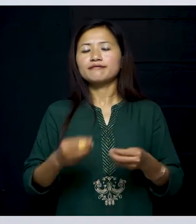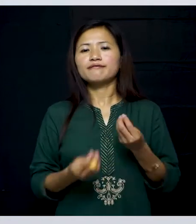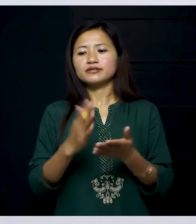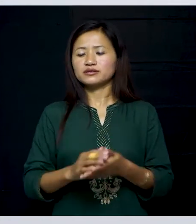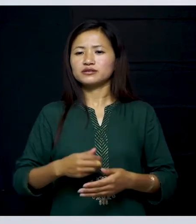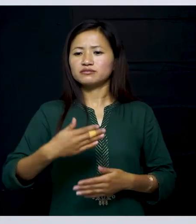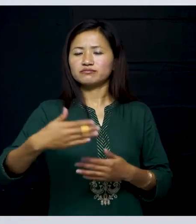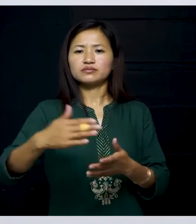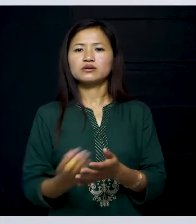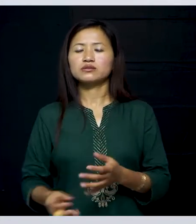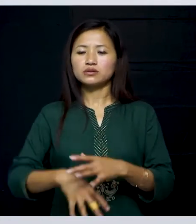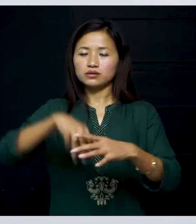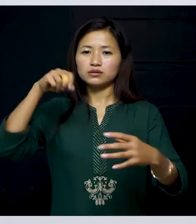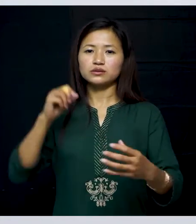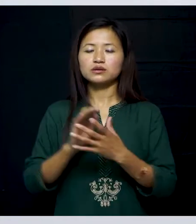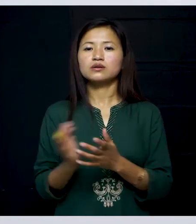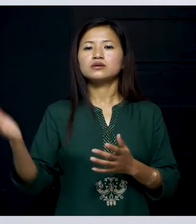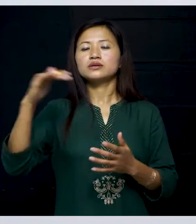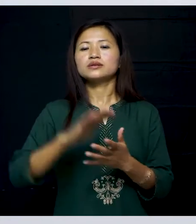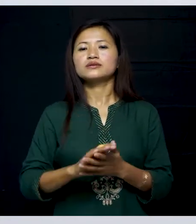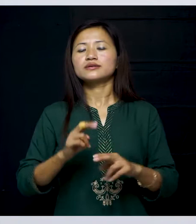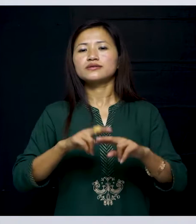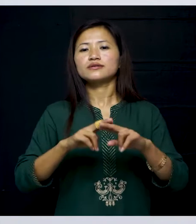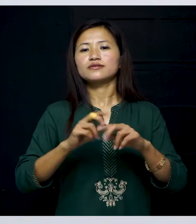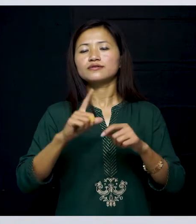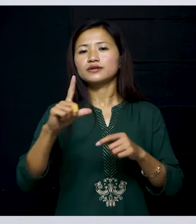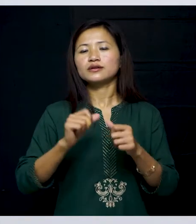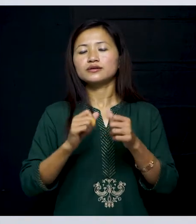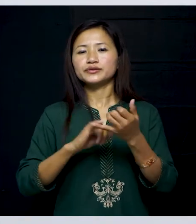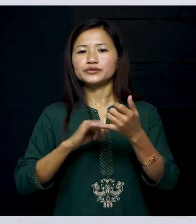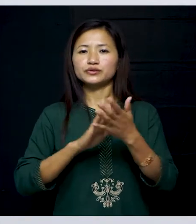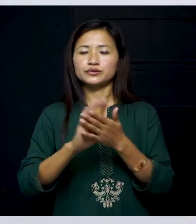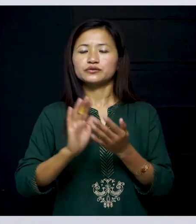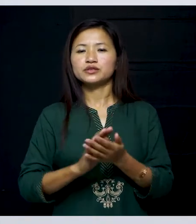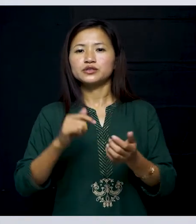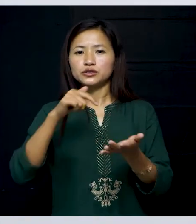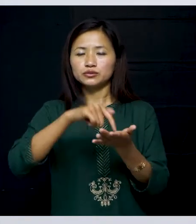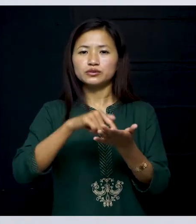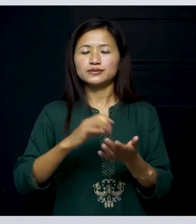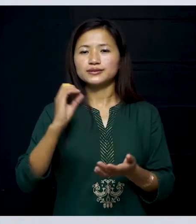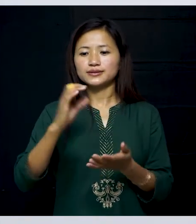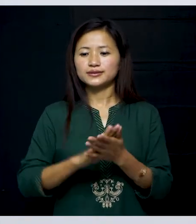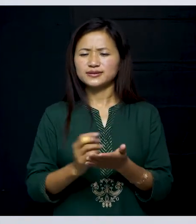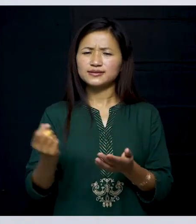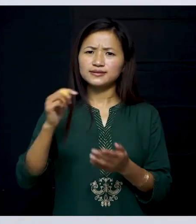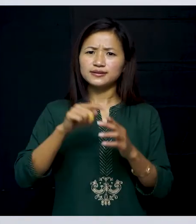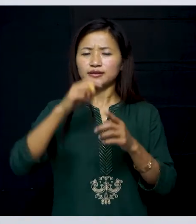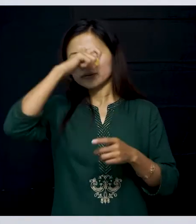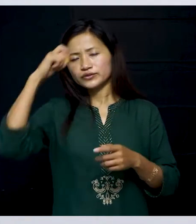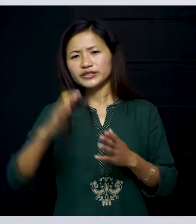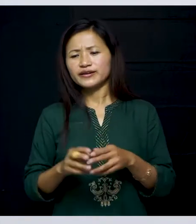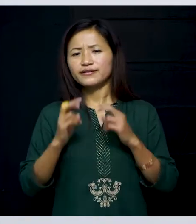or fire comes out is called the flash point. It needs a certain level of temperature. If it is too